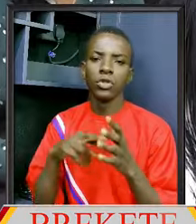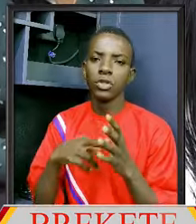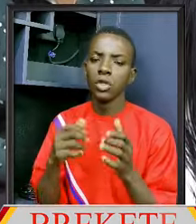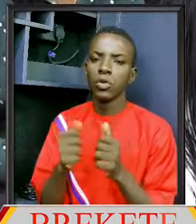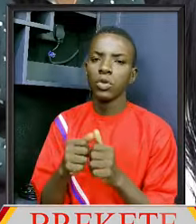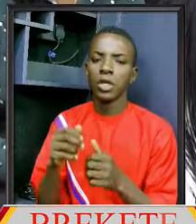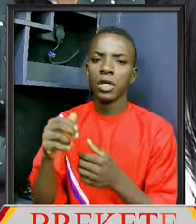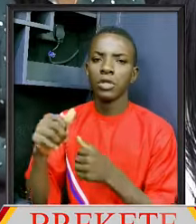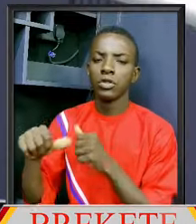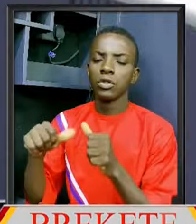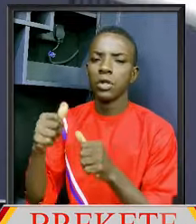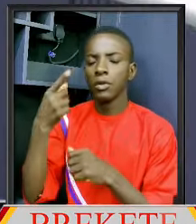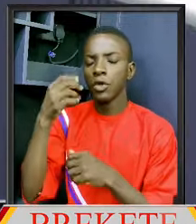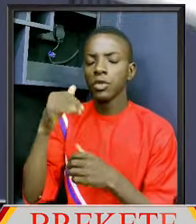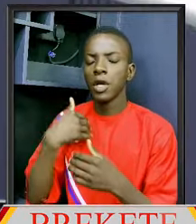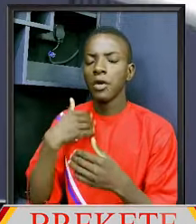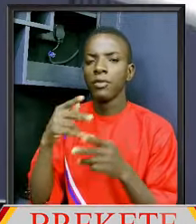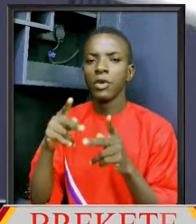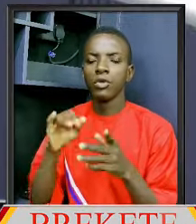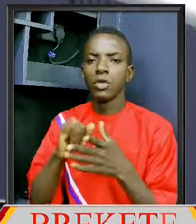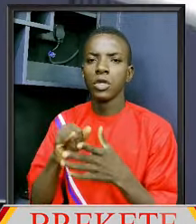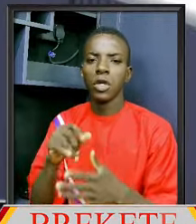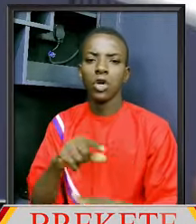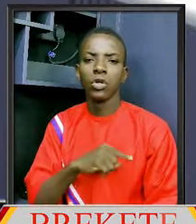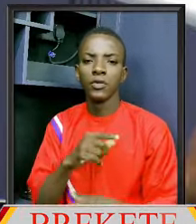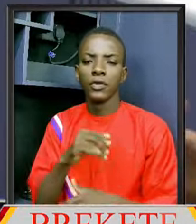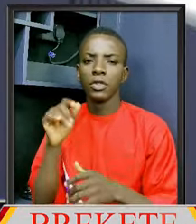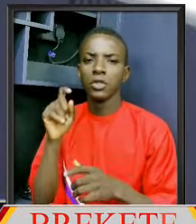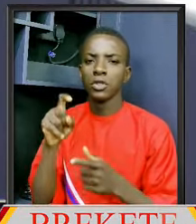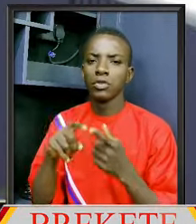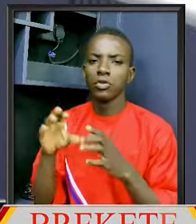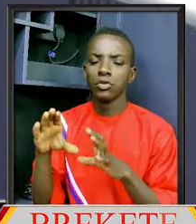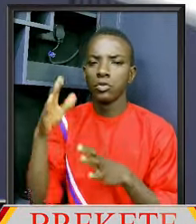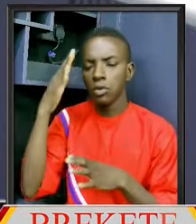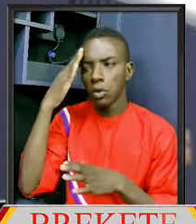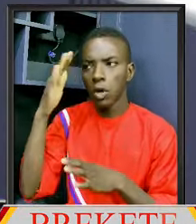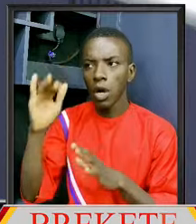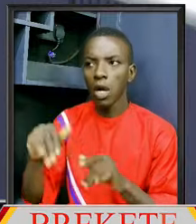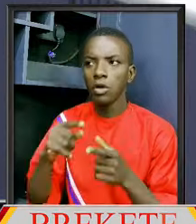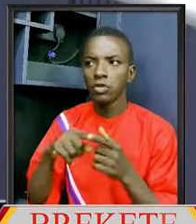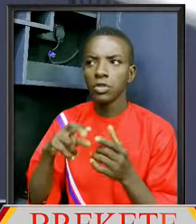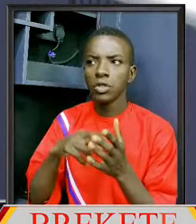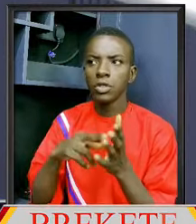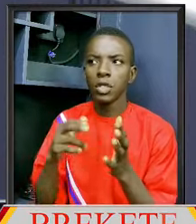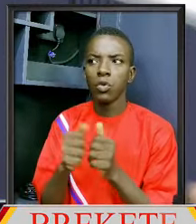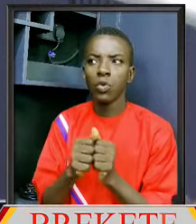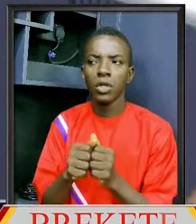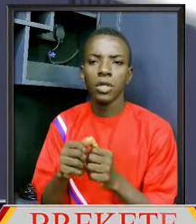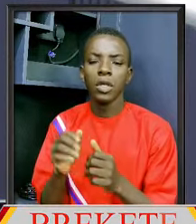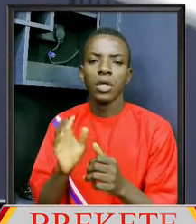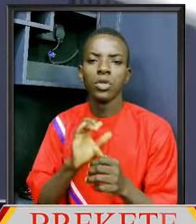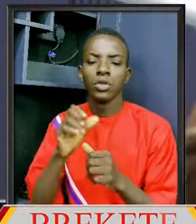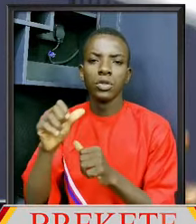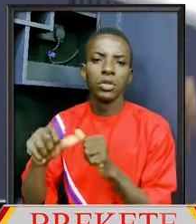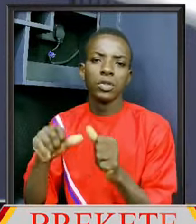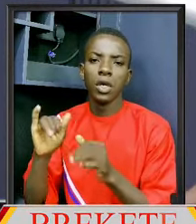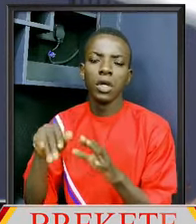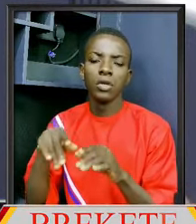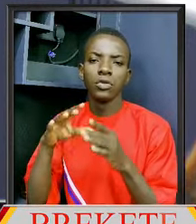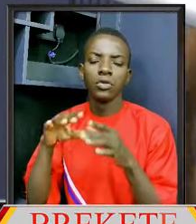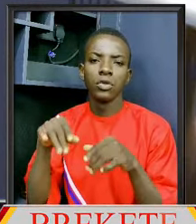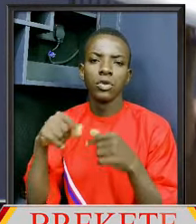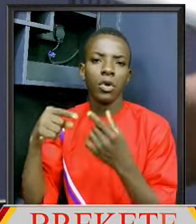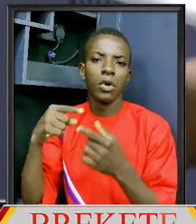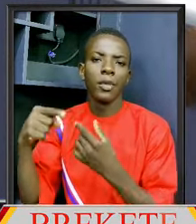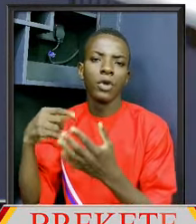with your association because they get people where they qualify. They also need to know how to register with your association. So how they go